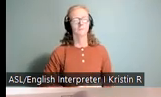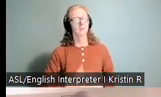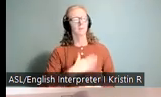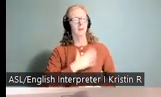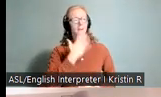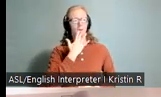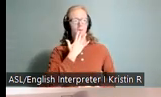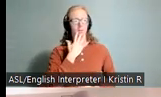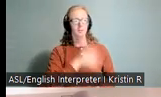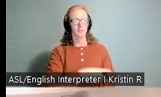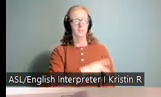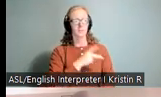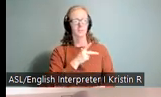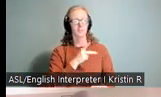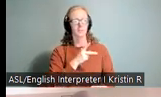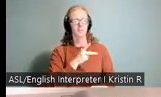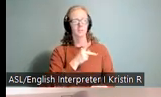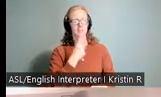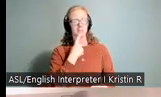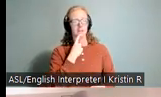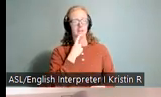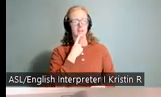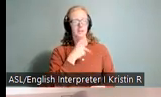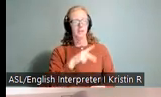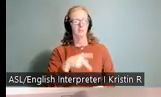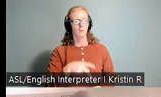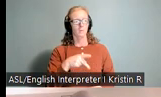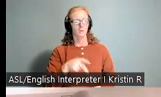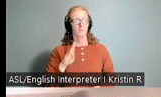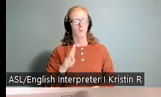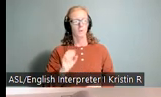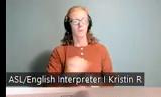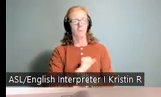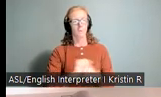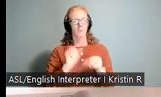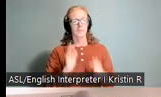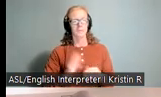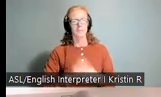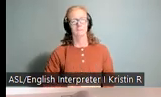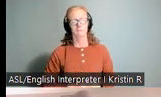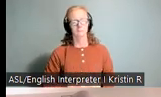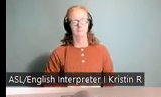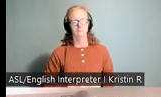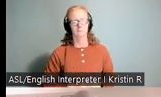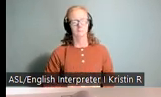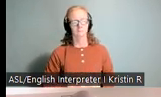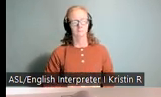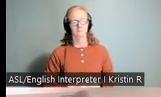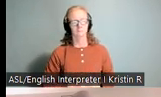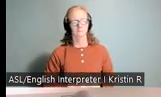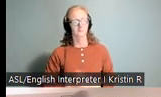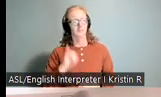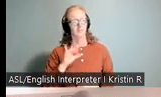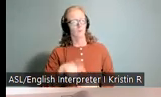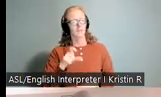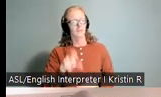preference would be to just have it be Portland Police Bureau employees. And if we need to